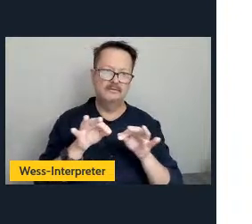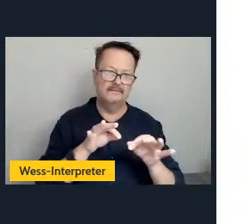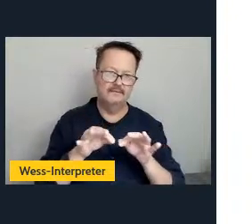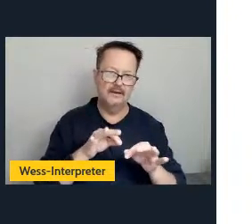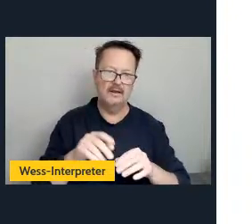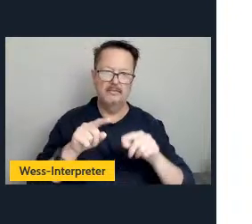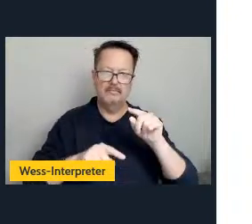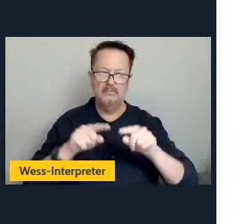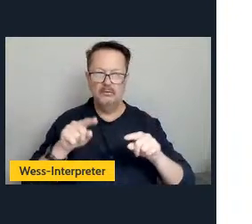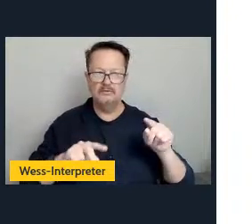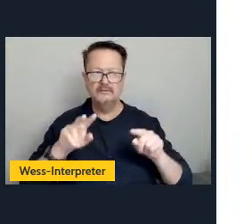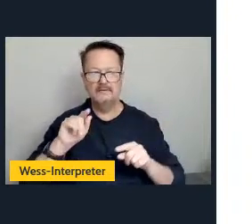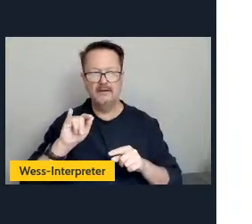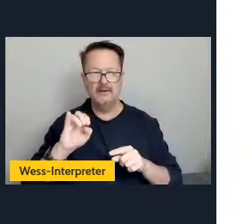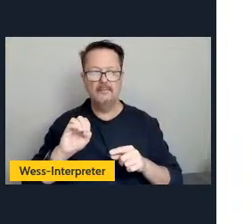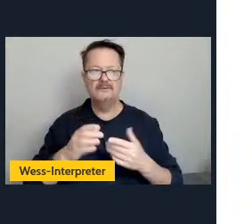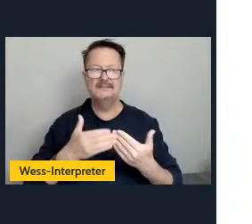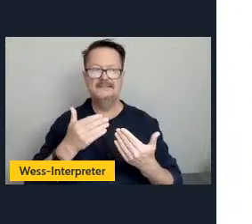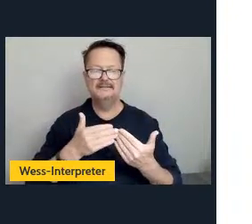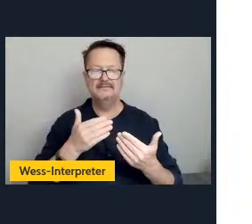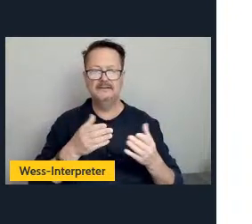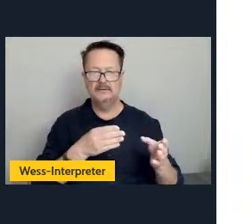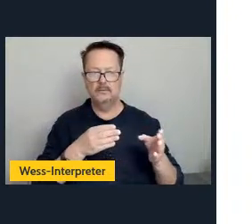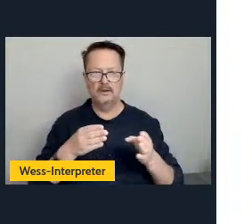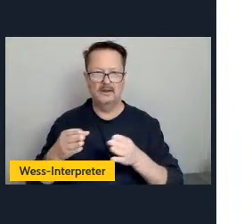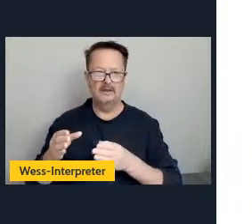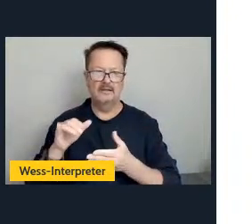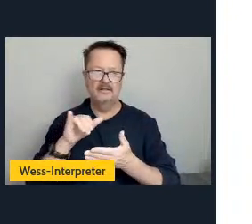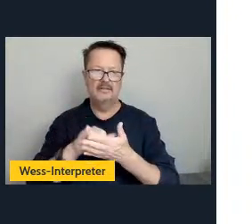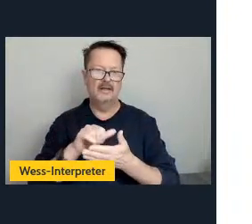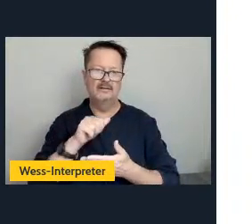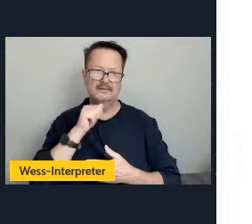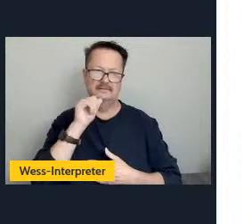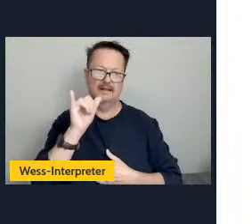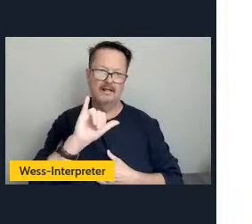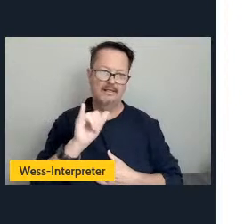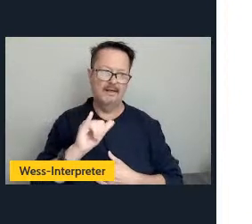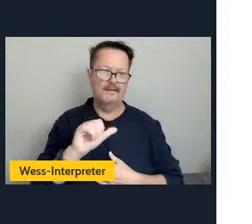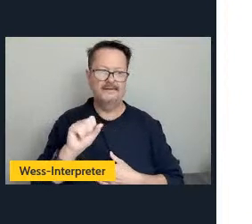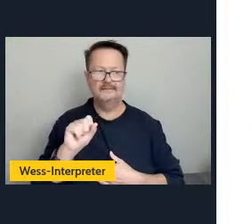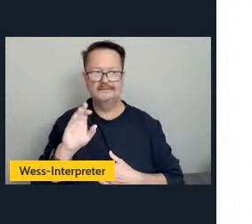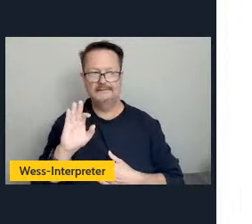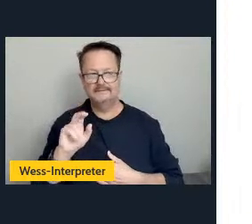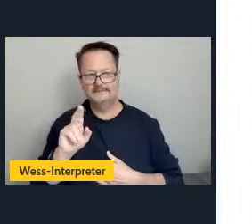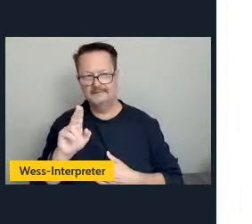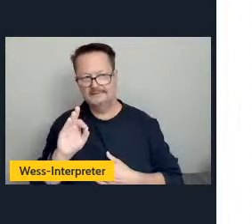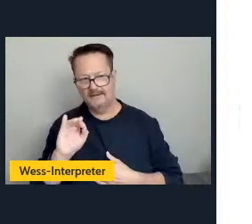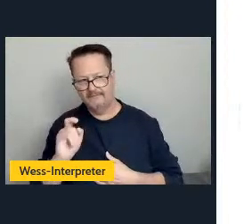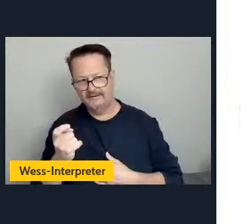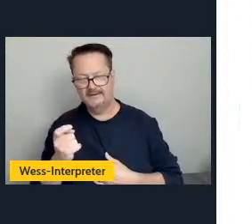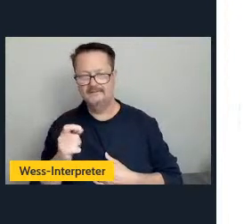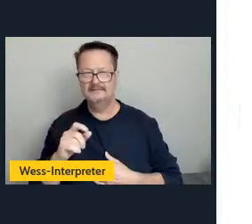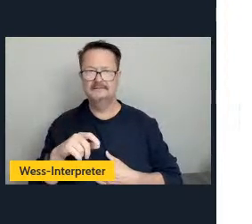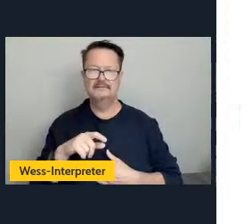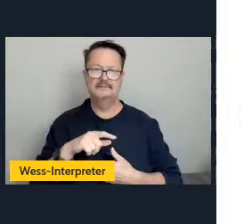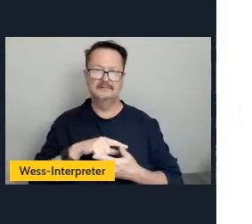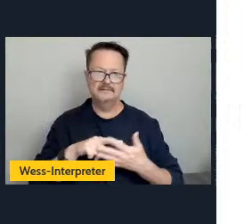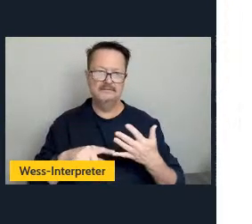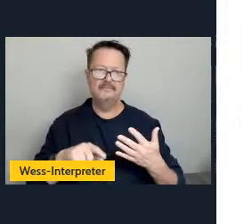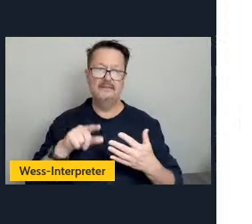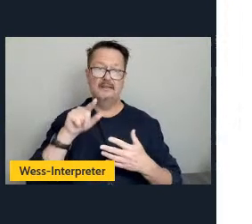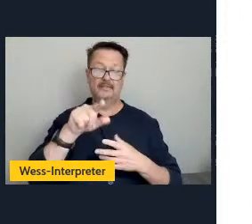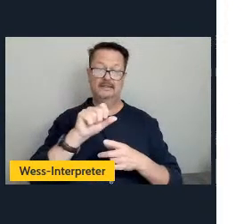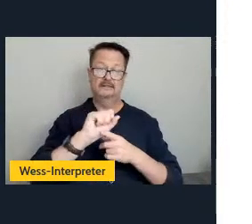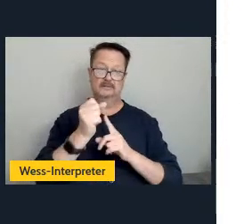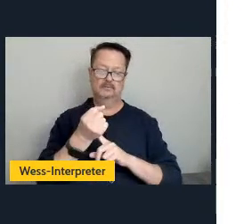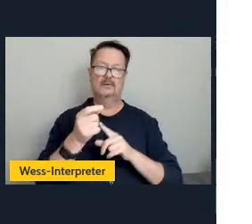in a convenient way that are not like suffixed or anything. And in this case here, we